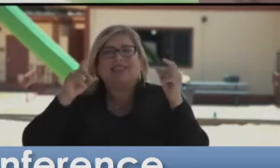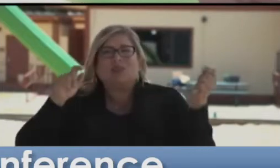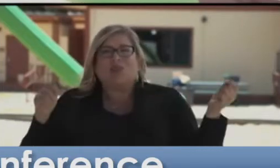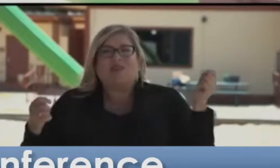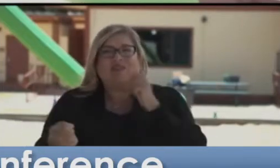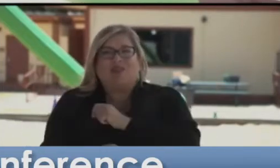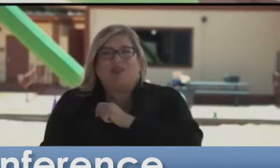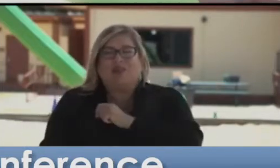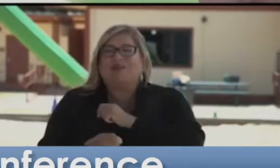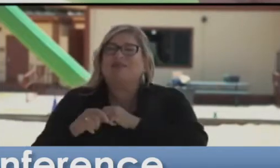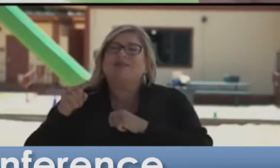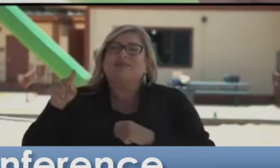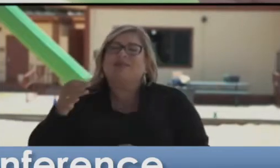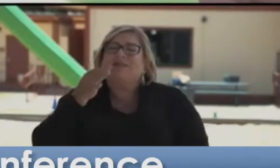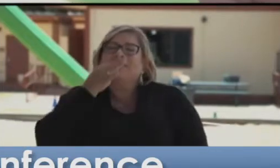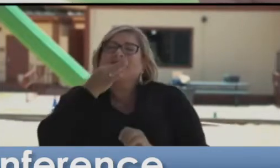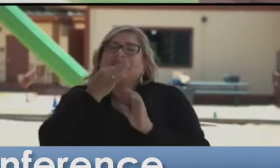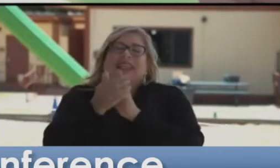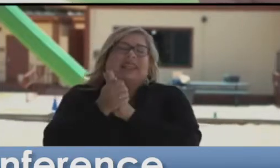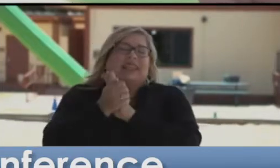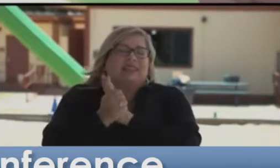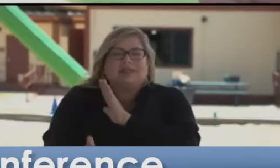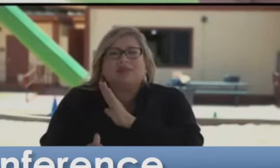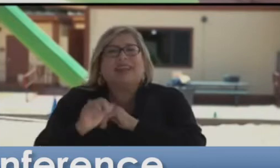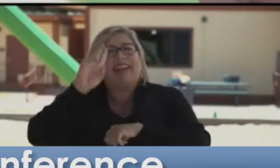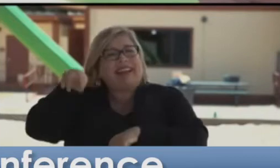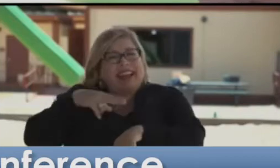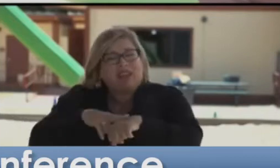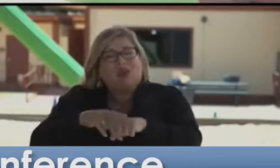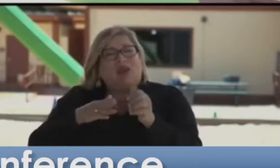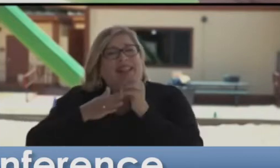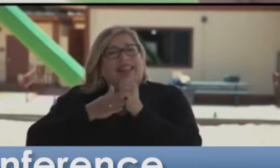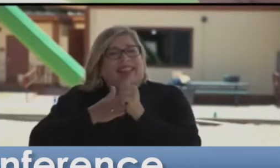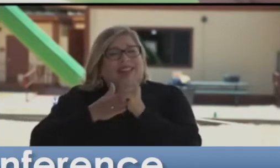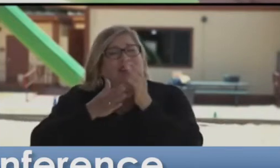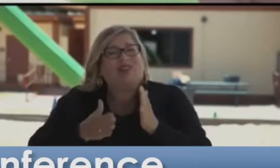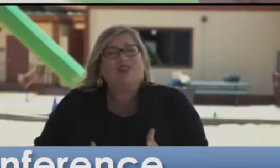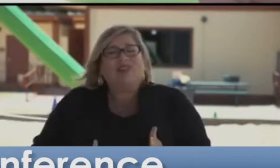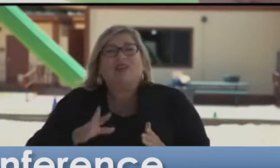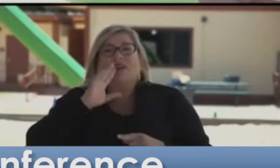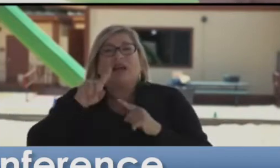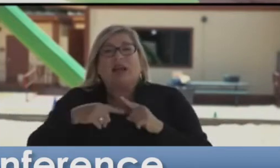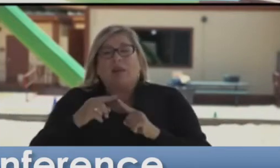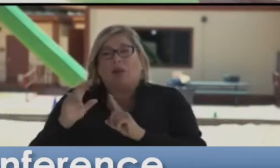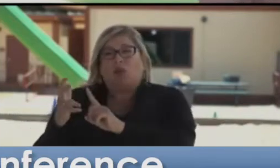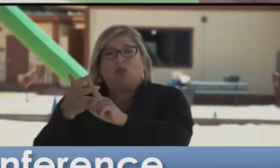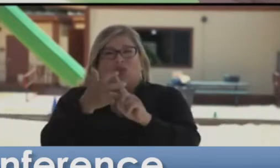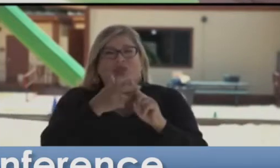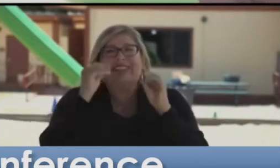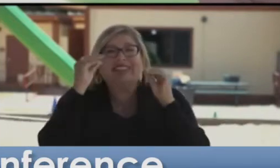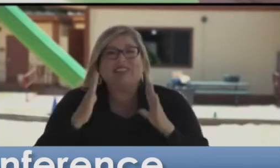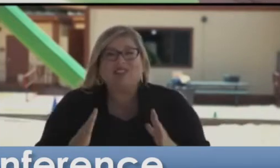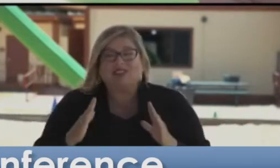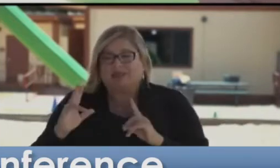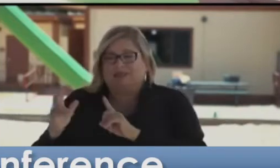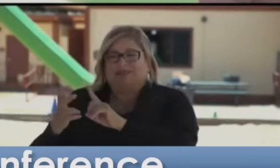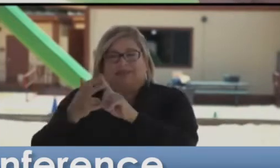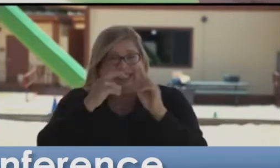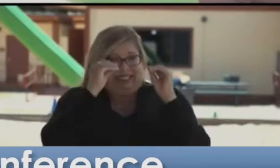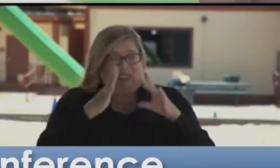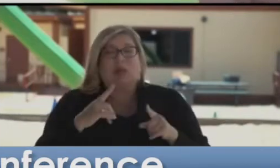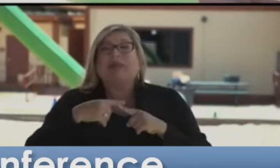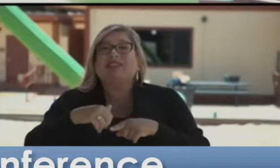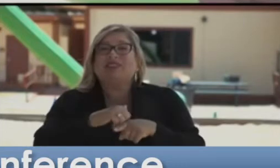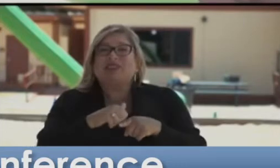her expertise, her national leadership on teacher recruitment, teacher training,